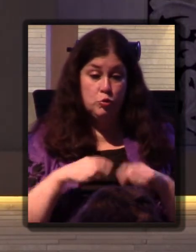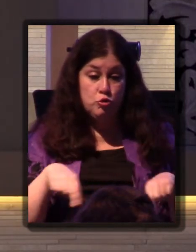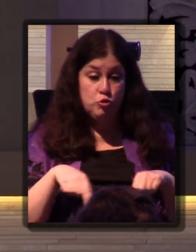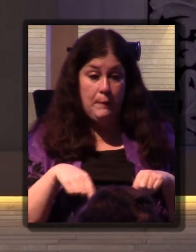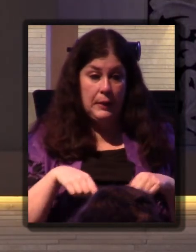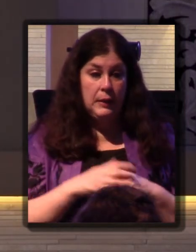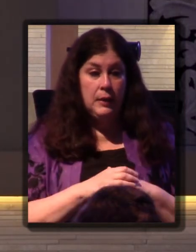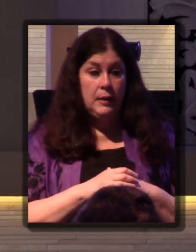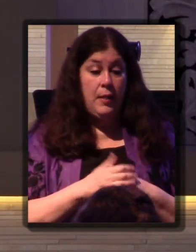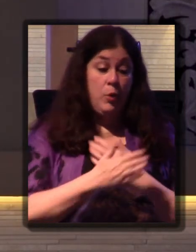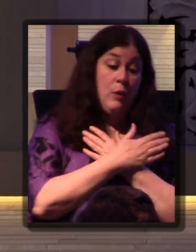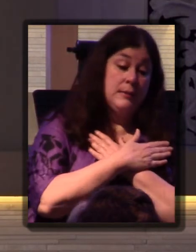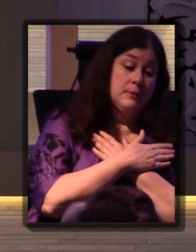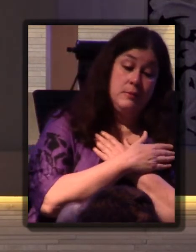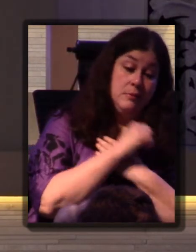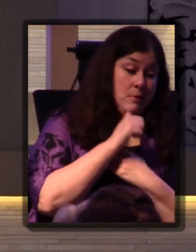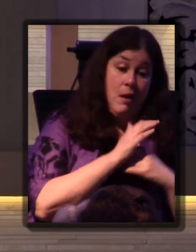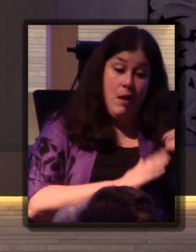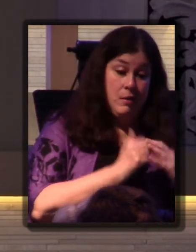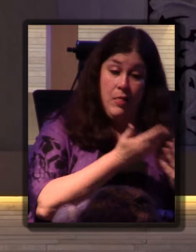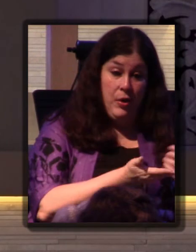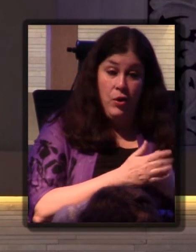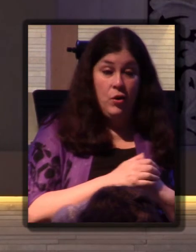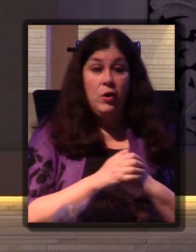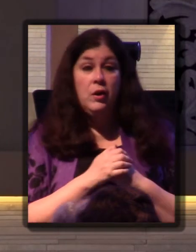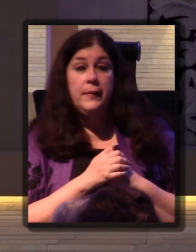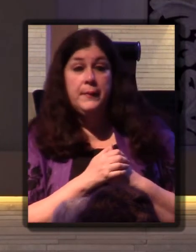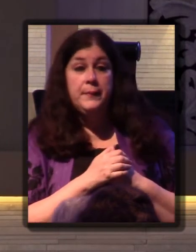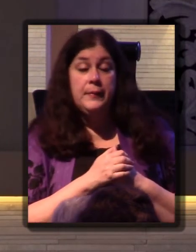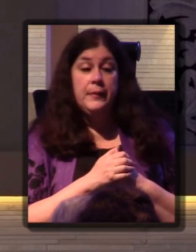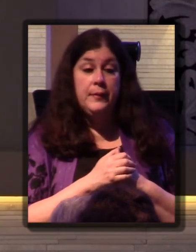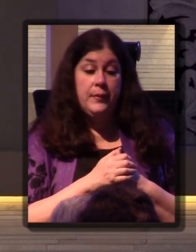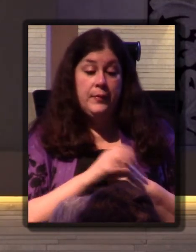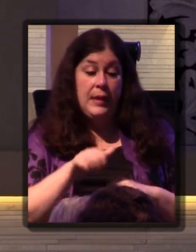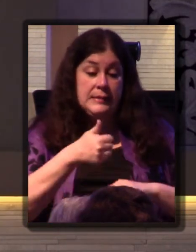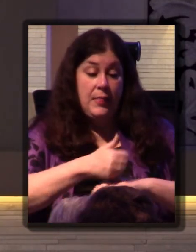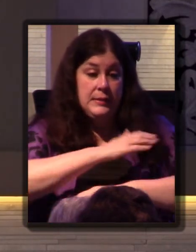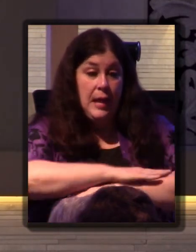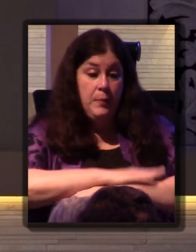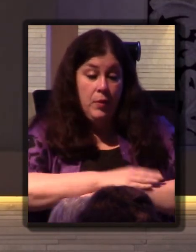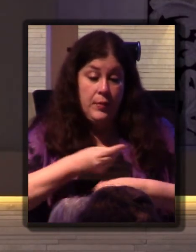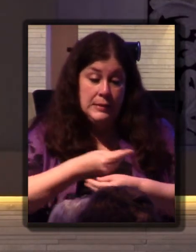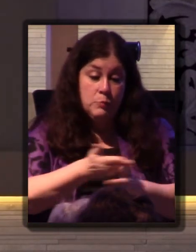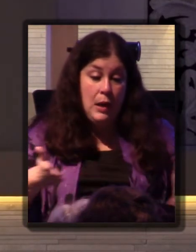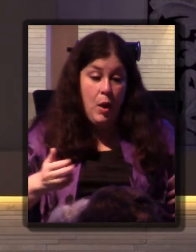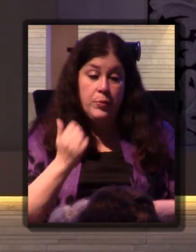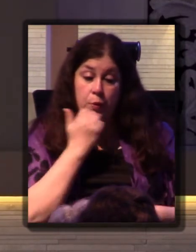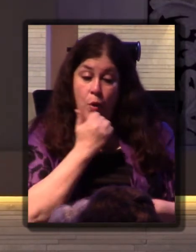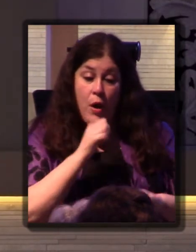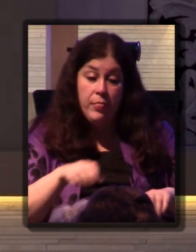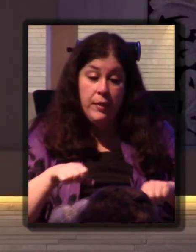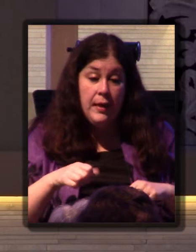into trembling." In other words, the rest is not there. "They set the table. They spread out